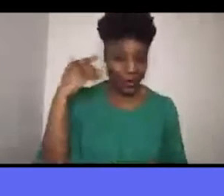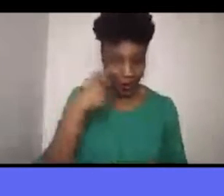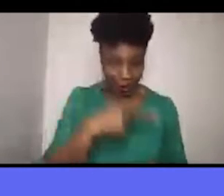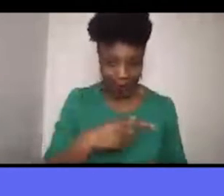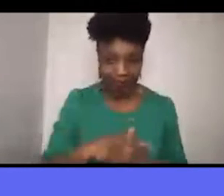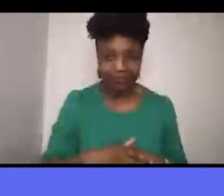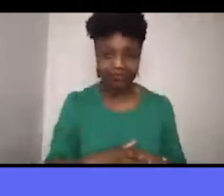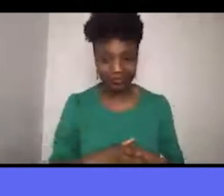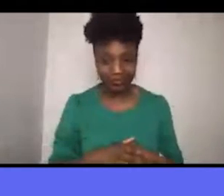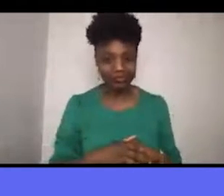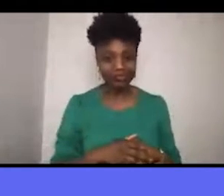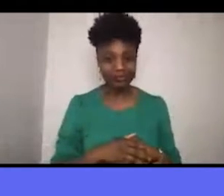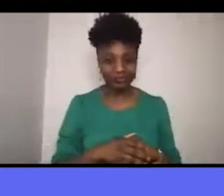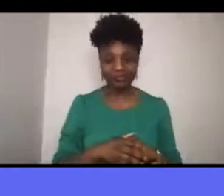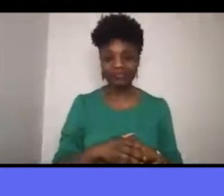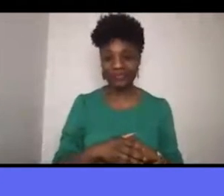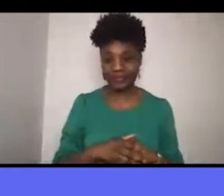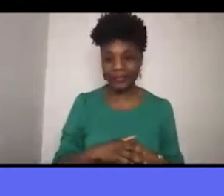understand that Mhm. part.